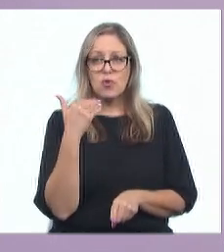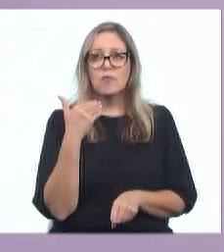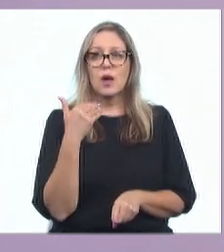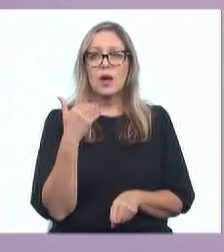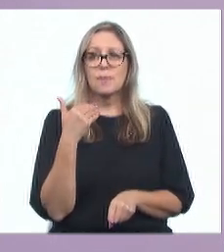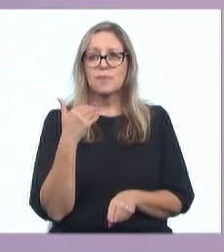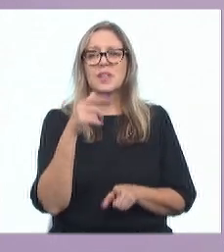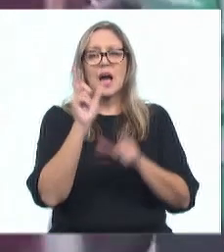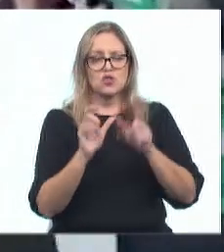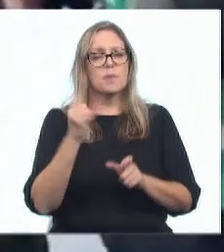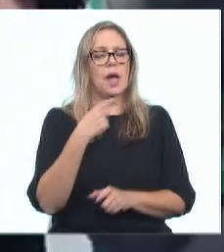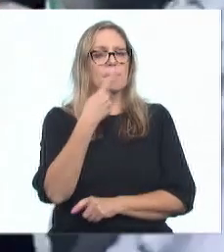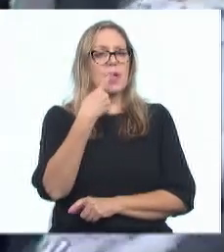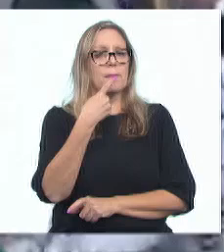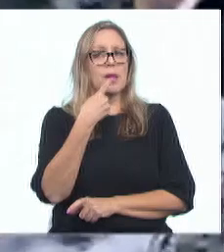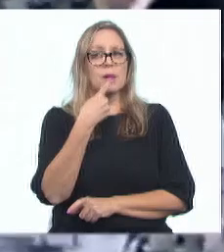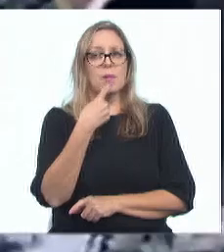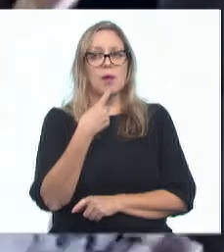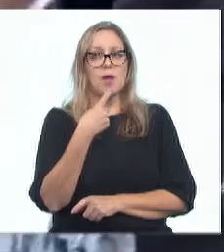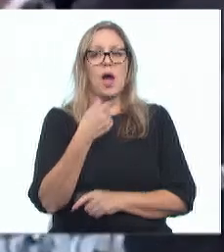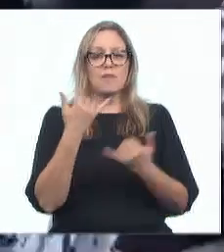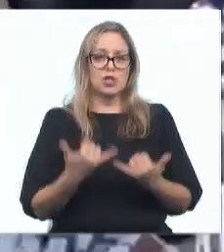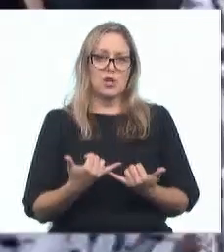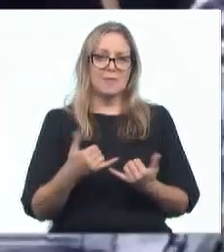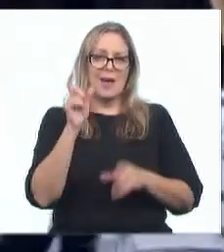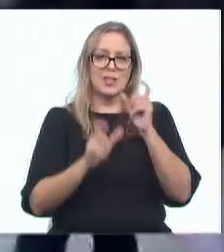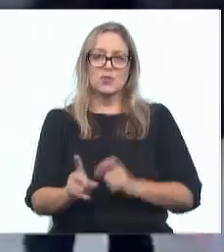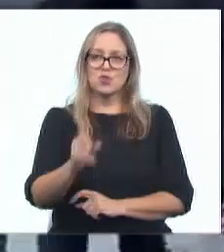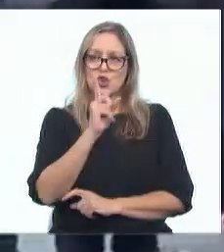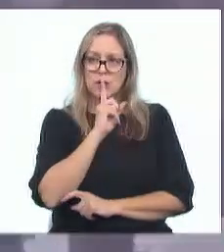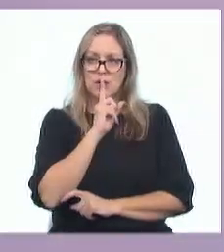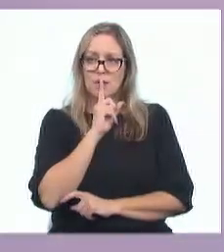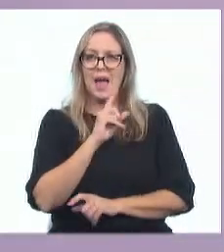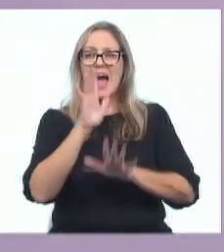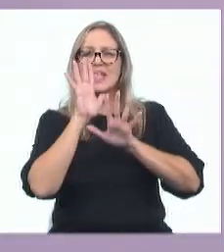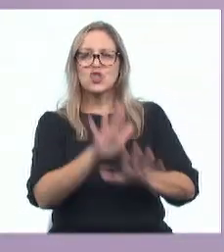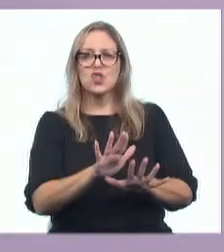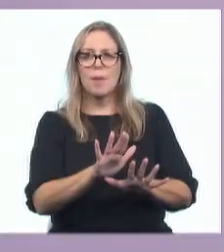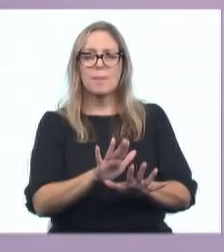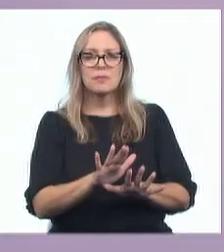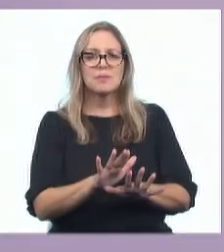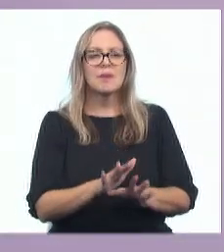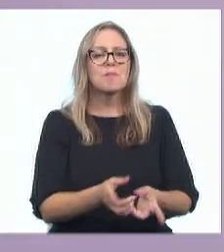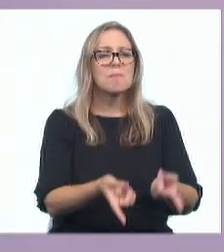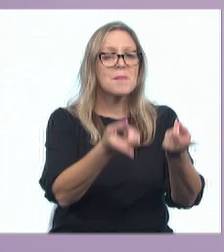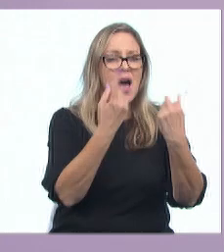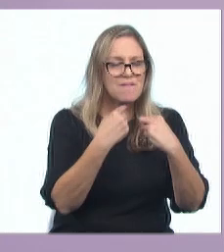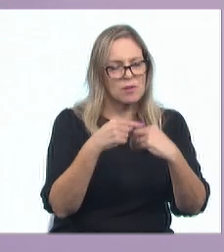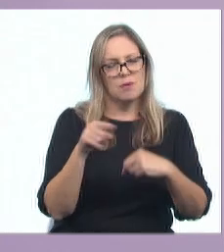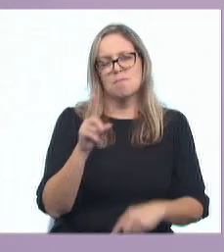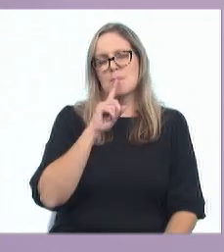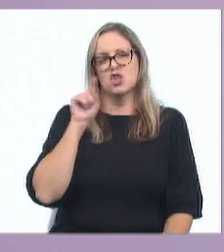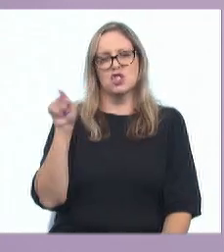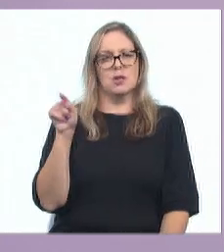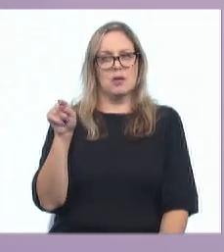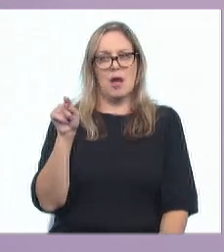would be speaking up, and they're silent. Anti-Semitism feeds on this silence. Anti-Semitism feeds on this